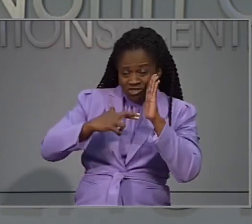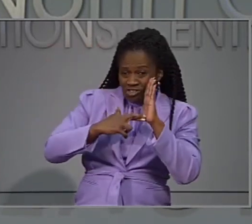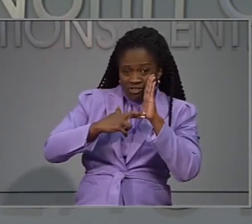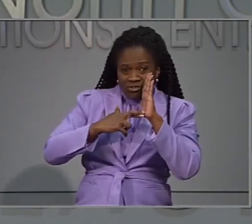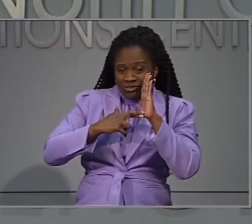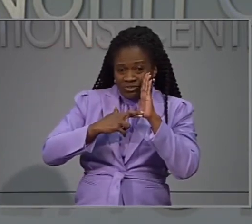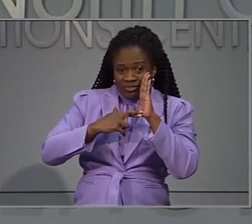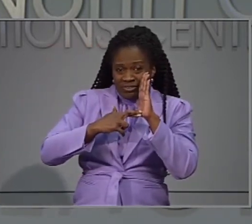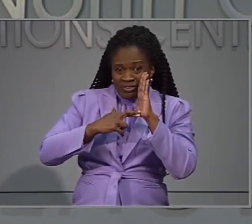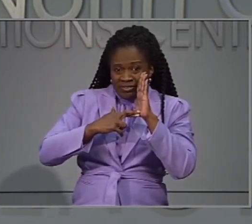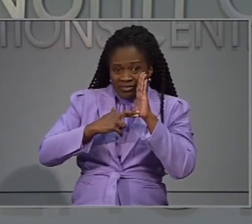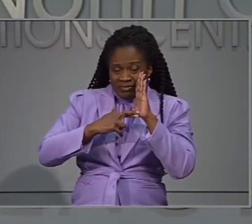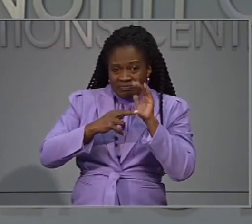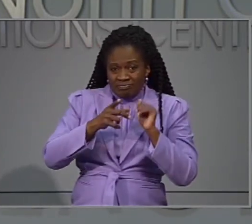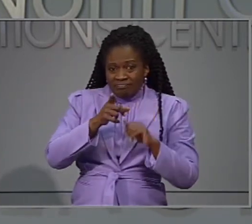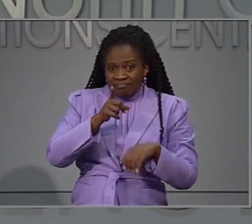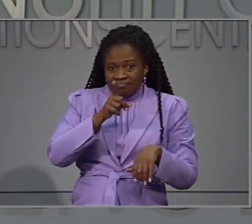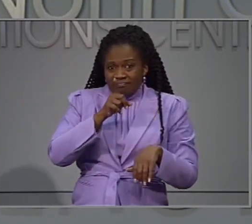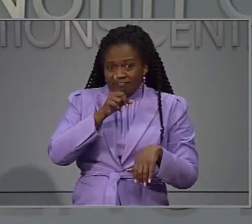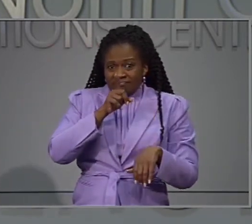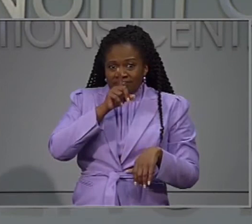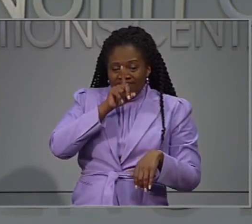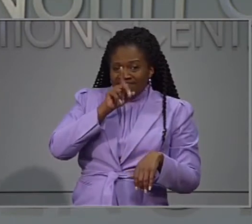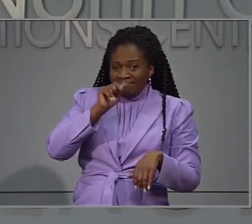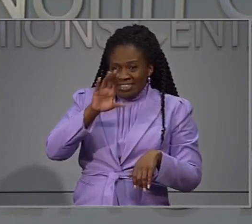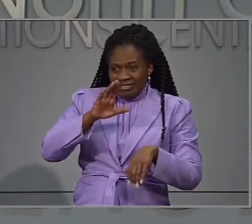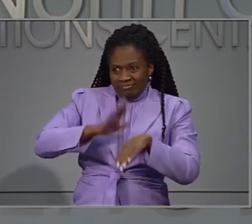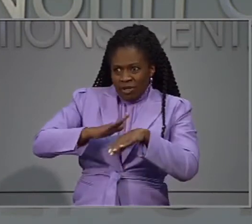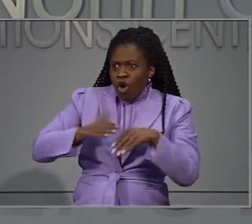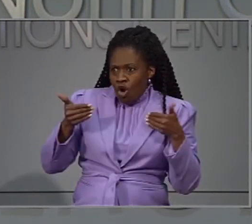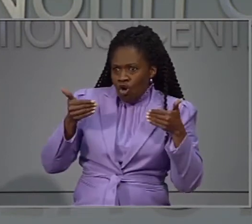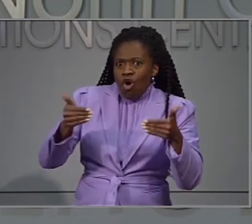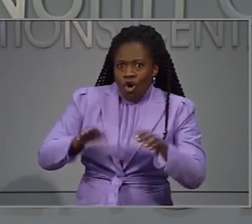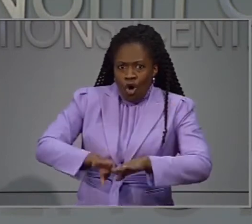advise NC reopening yet.